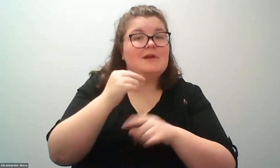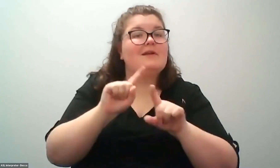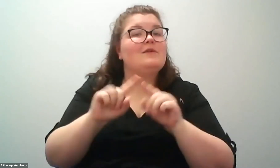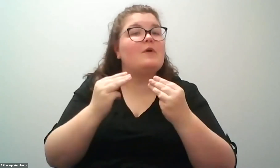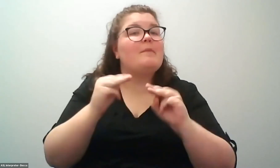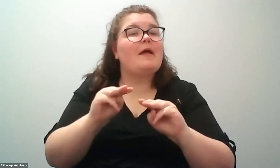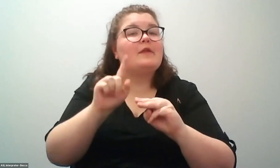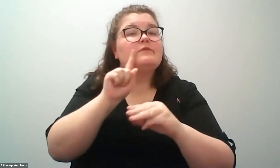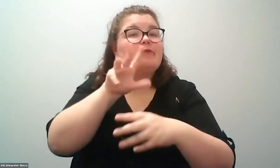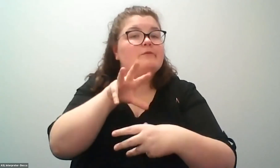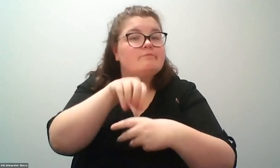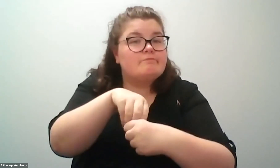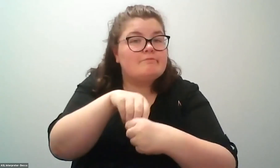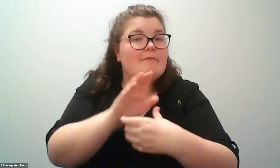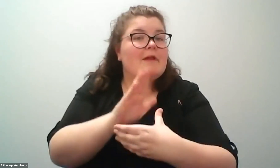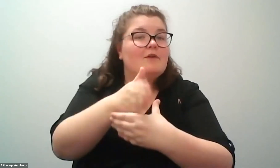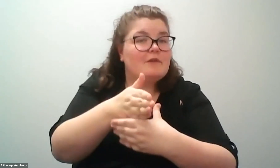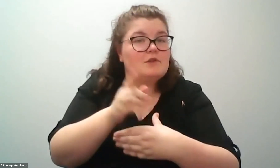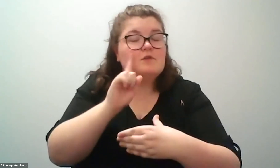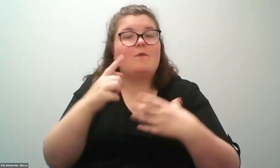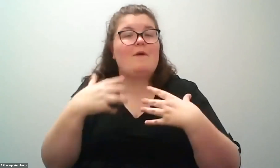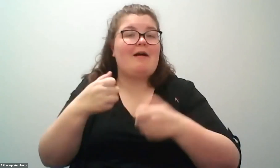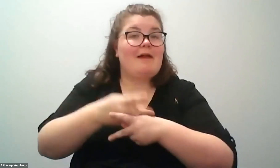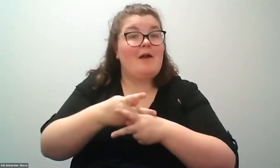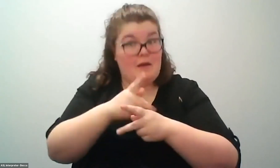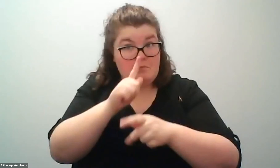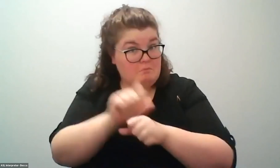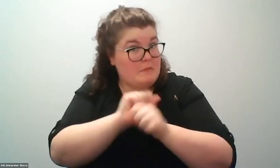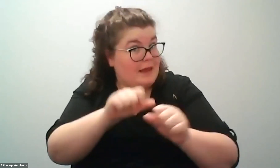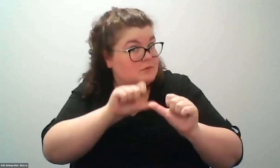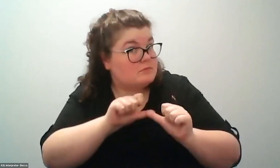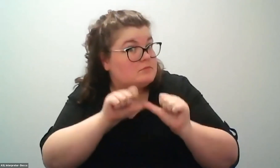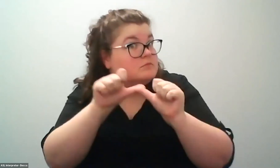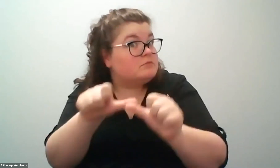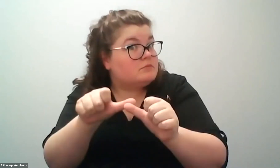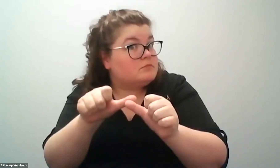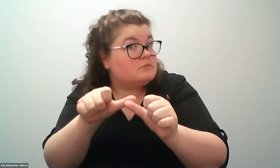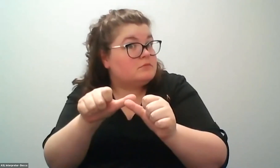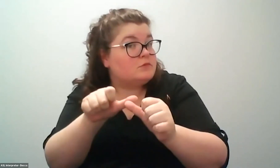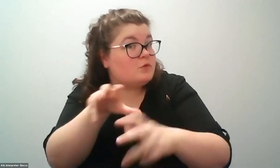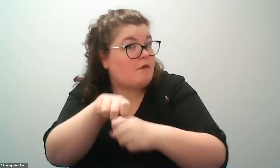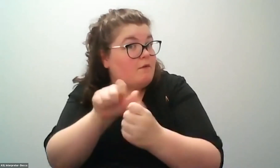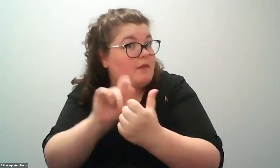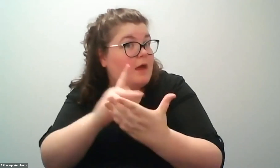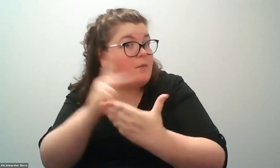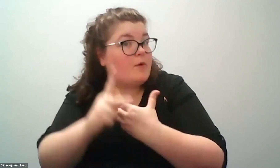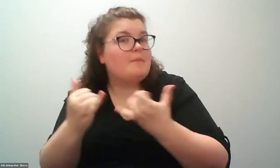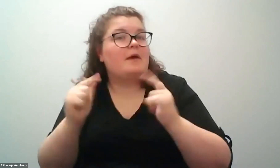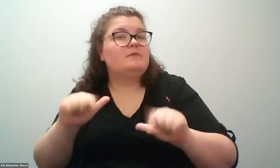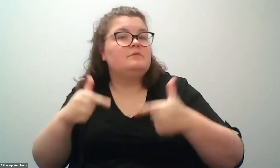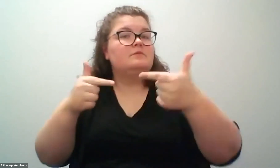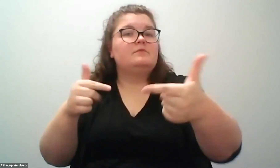interventions in healthcare, and the capacity and sustainability of the healthcare system to involve patients. So I'll turn it over to you,